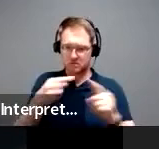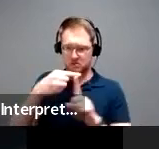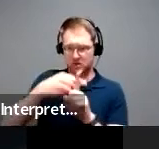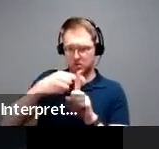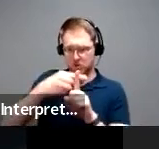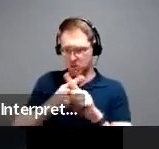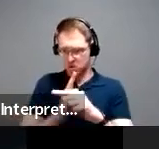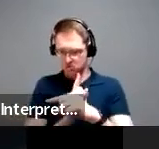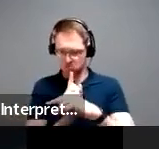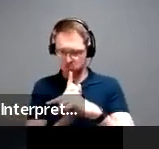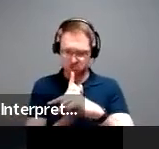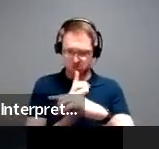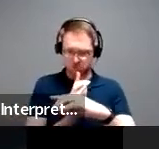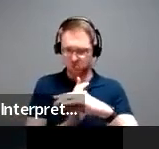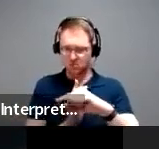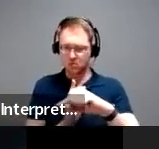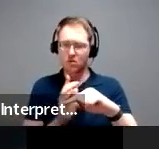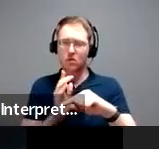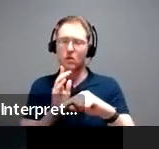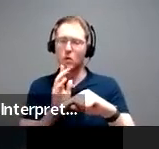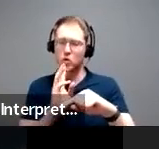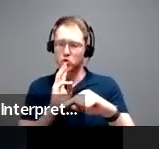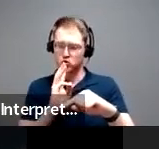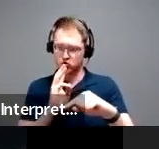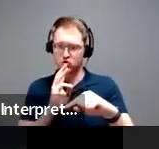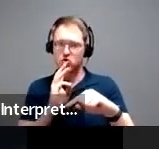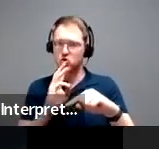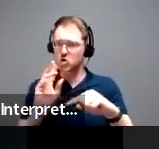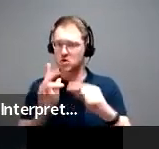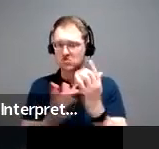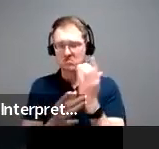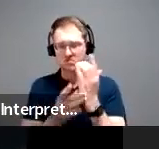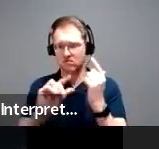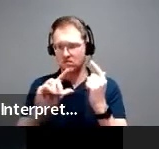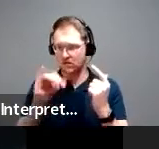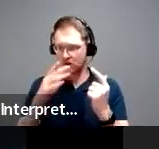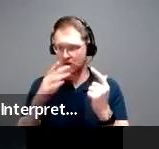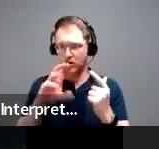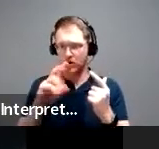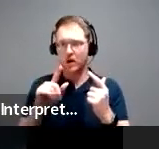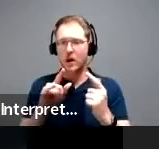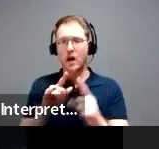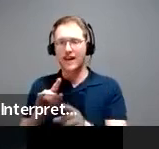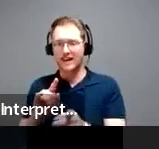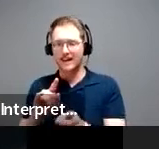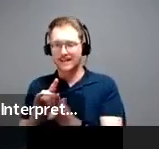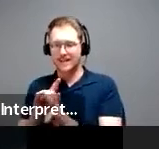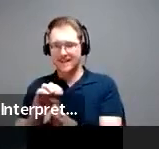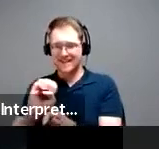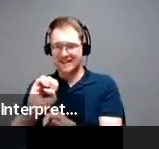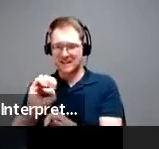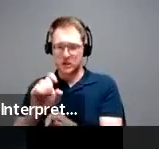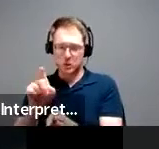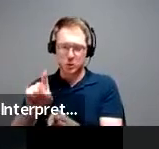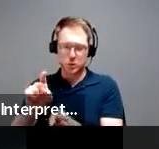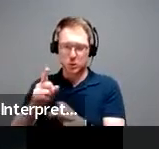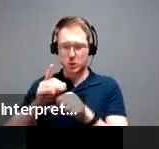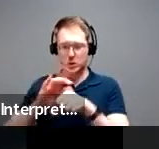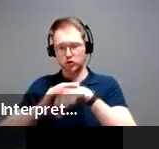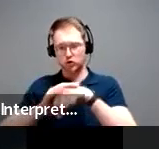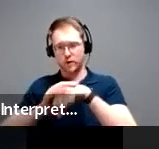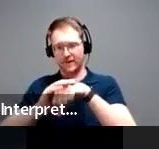that star, and in particular, this planet E here should have about the same surface temperature as our own Earth